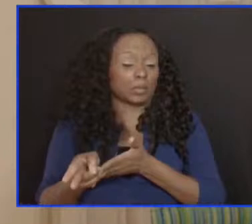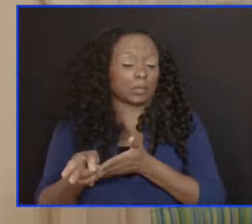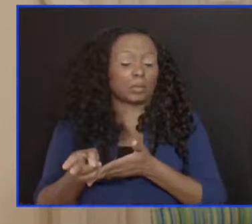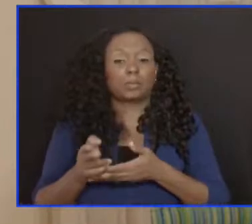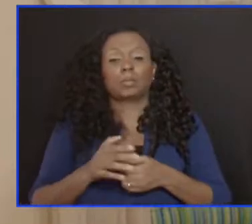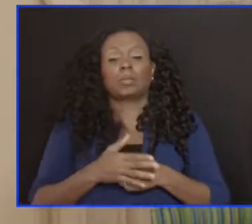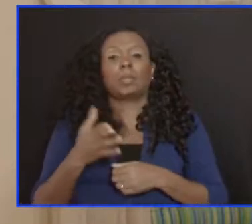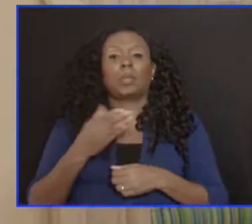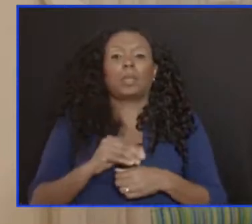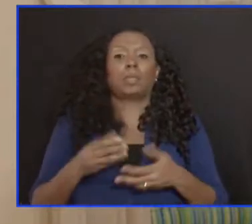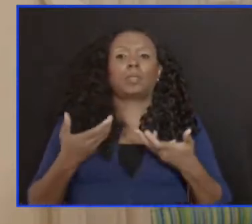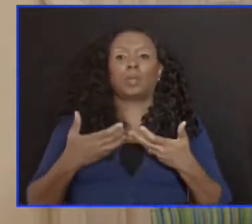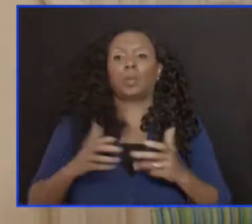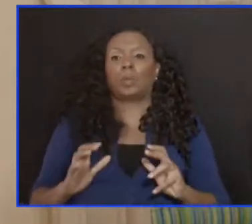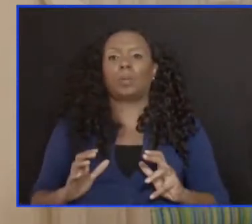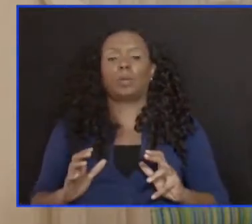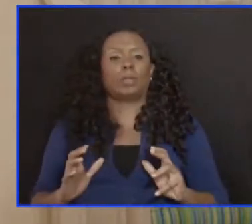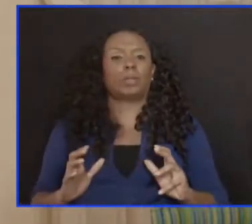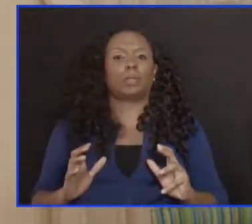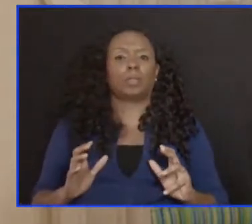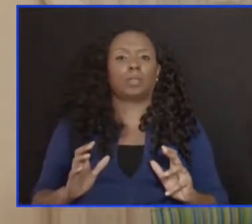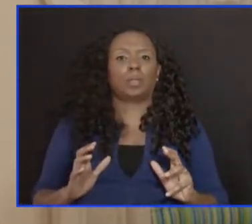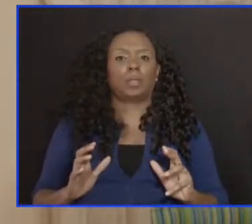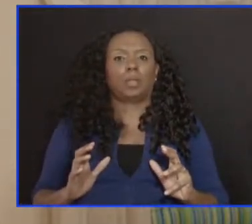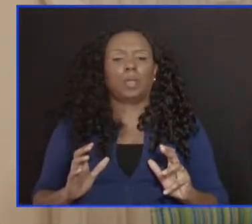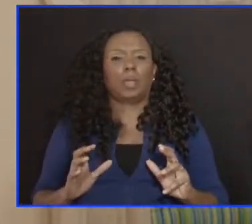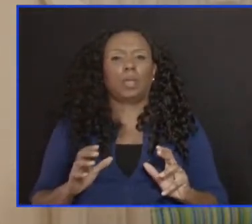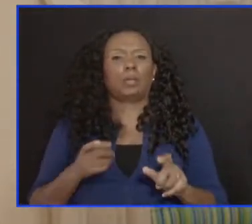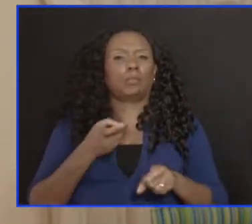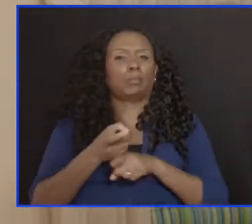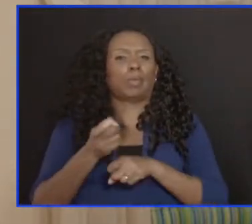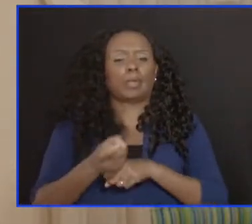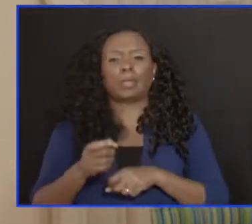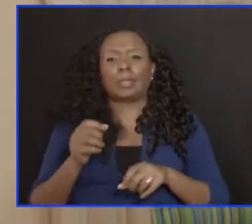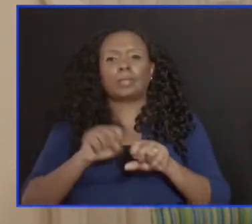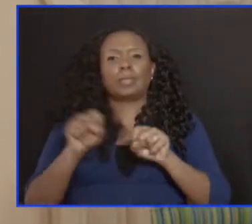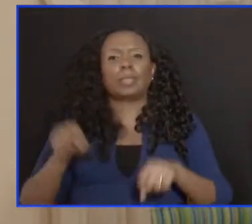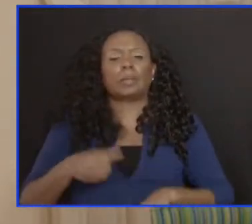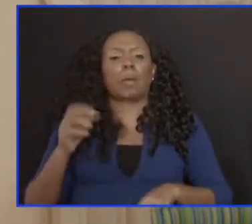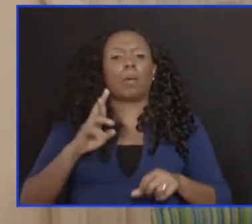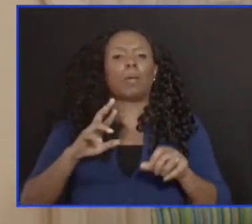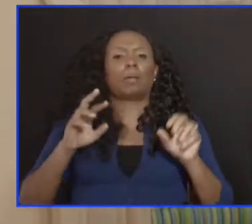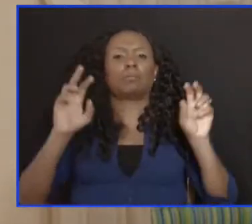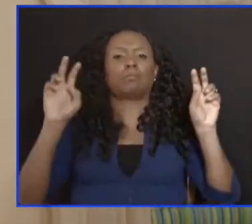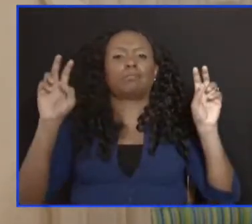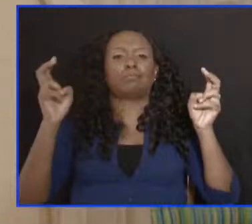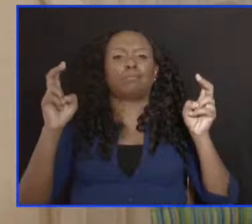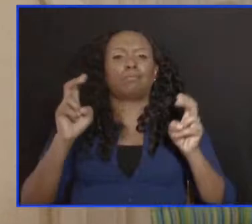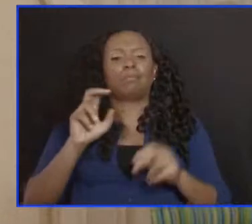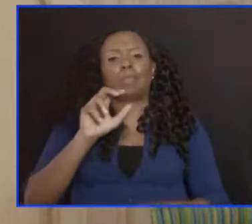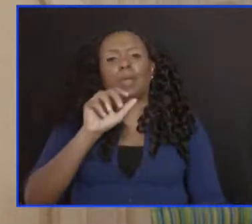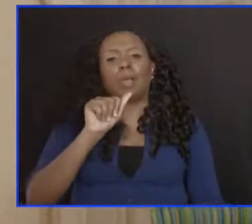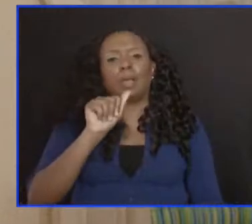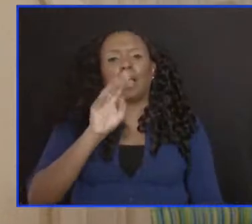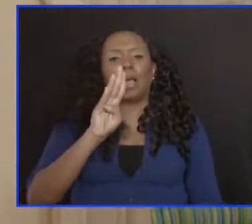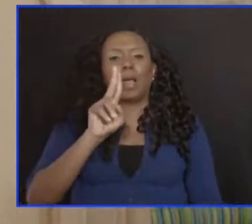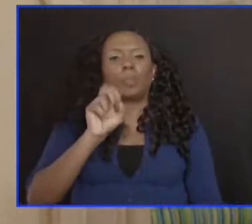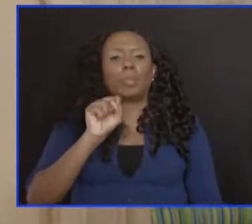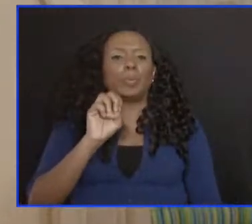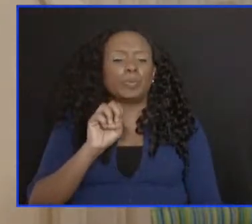industrious and not wanting to abuse the system. But let us be real, it can happen, and it has happened in certain